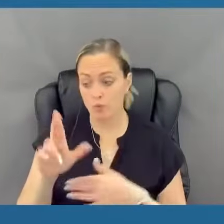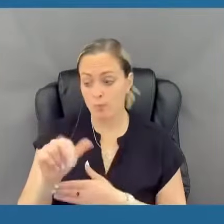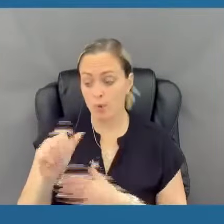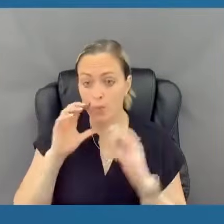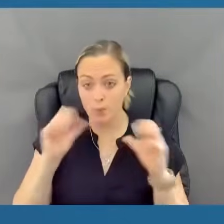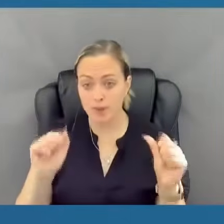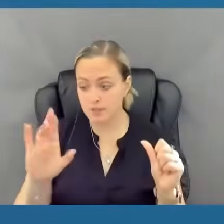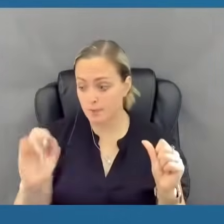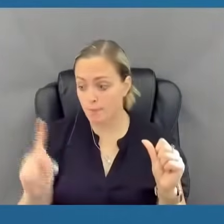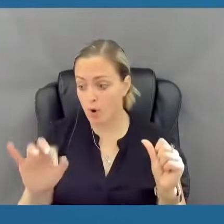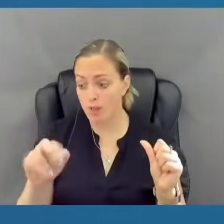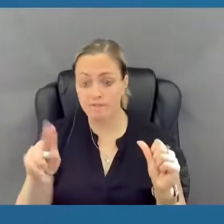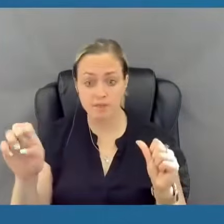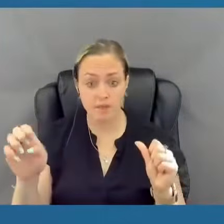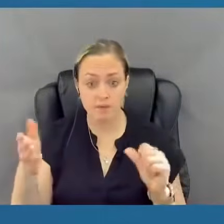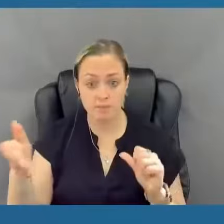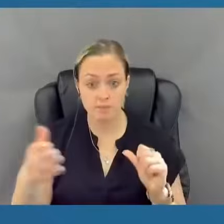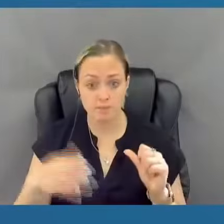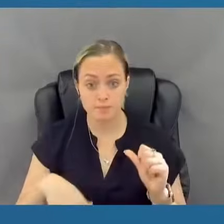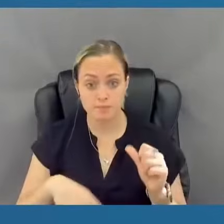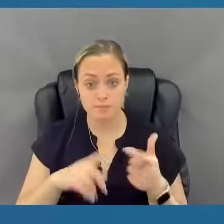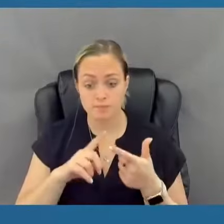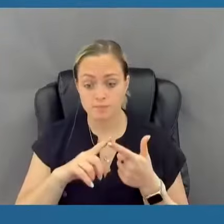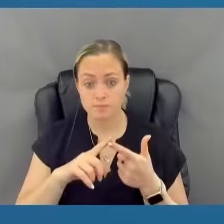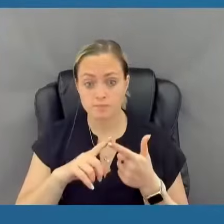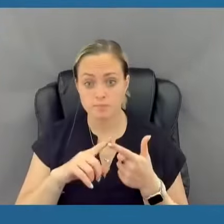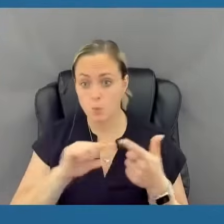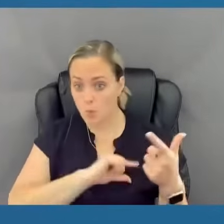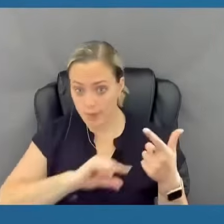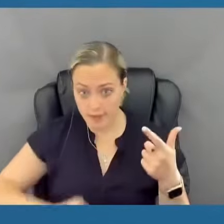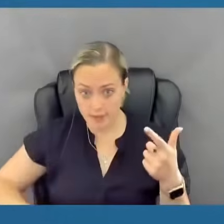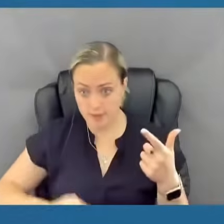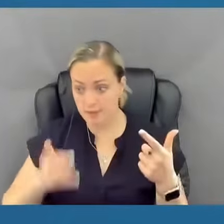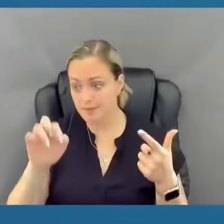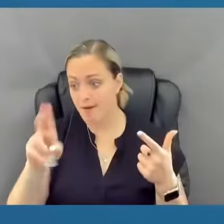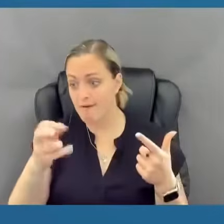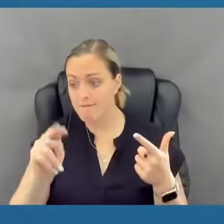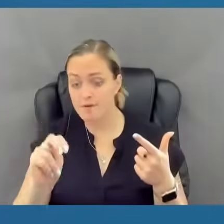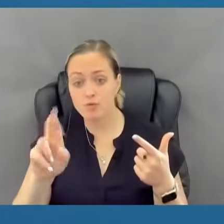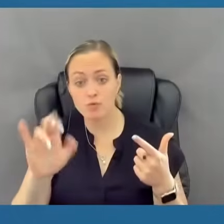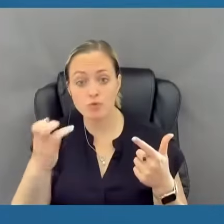Levine, Borough President from Queens, Donovan Richards,